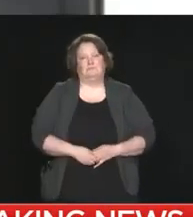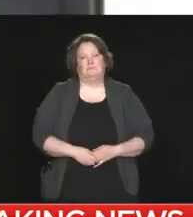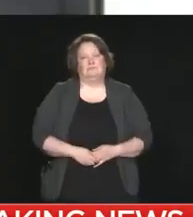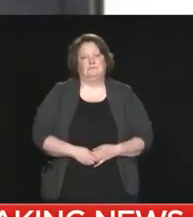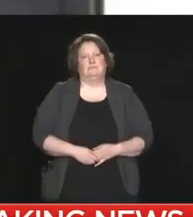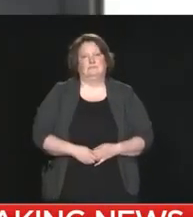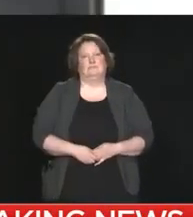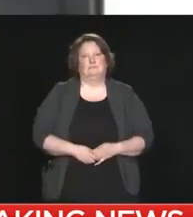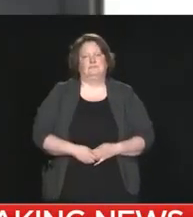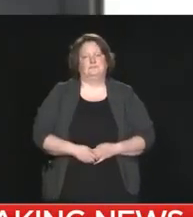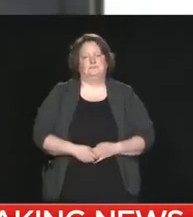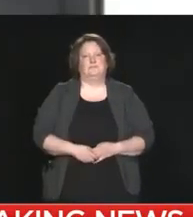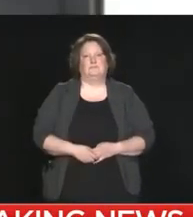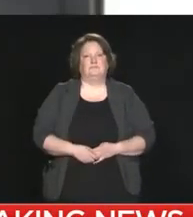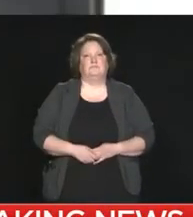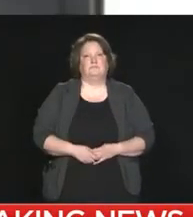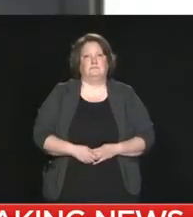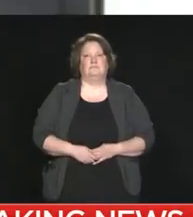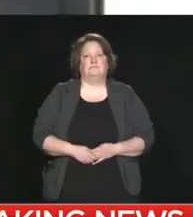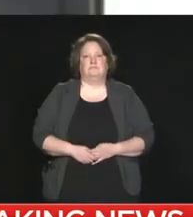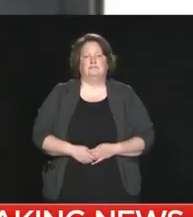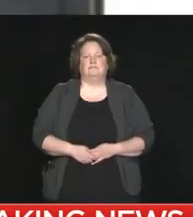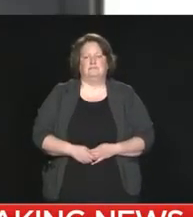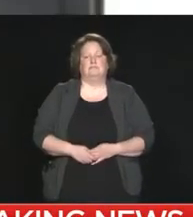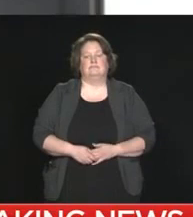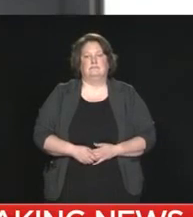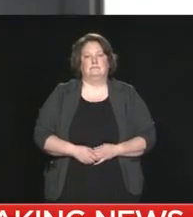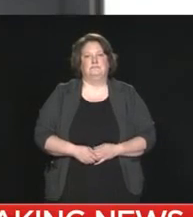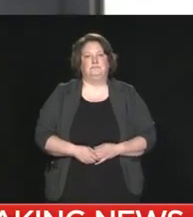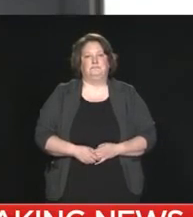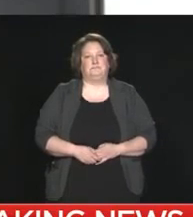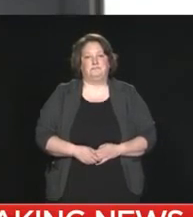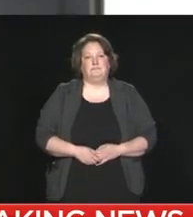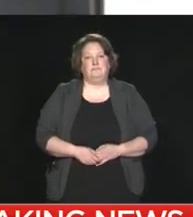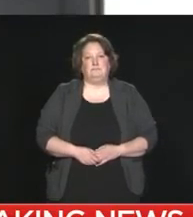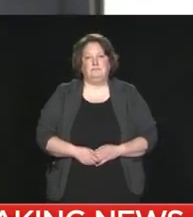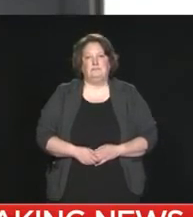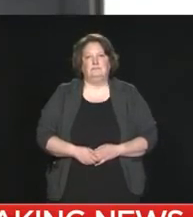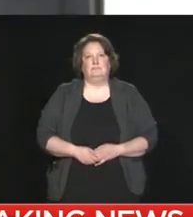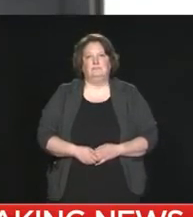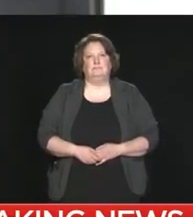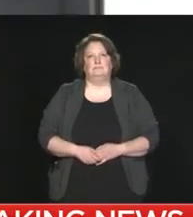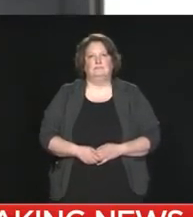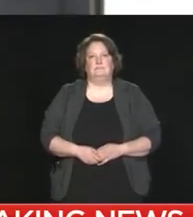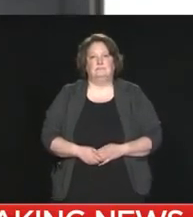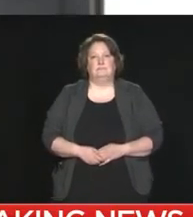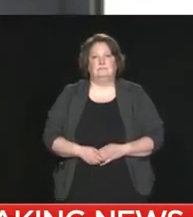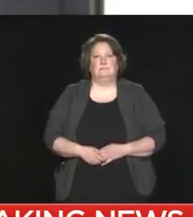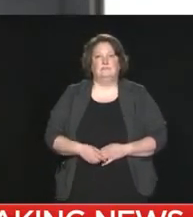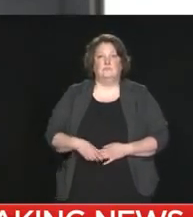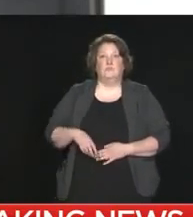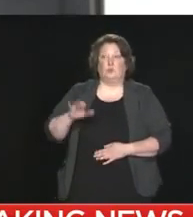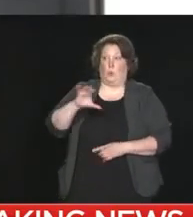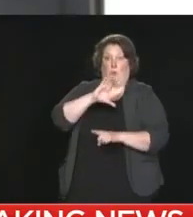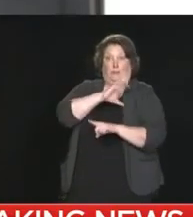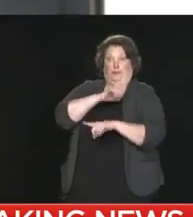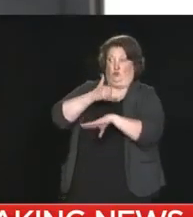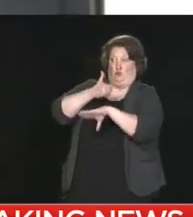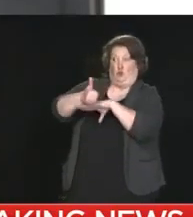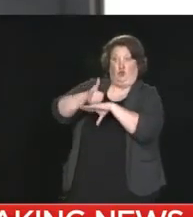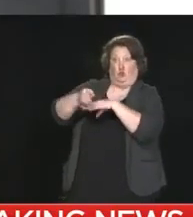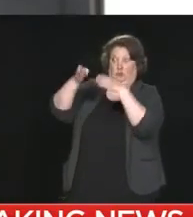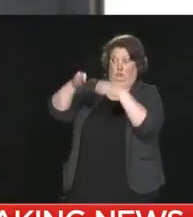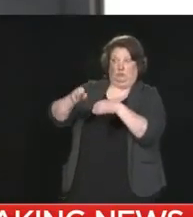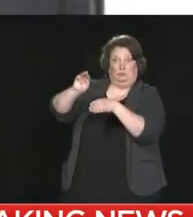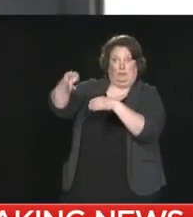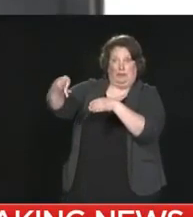Nous n'avions appris de ces allégations. We learned of these serious allegations on Friday